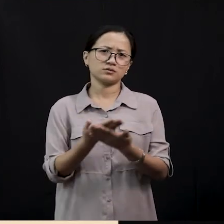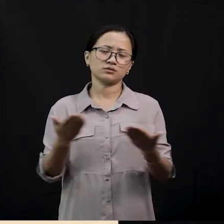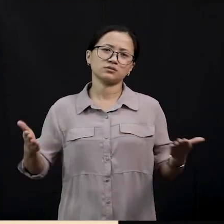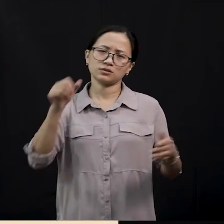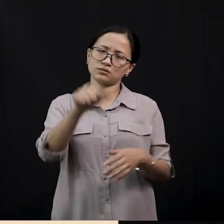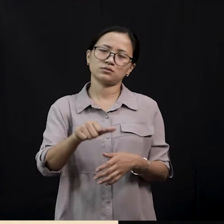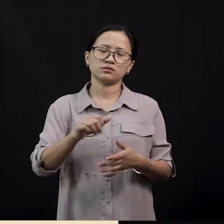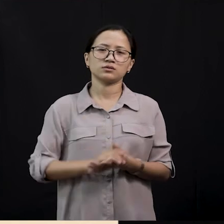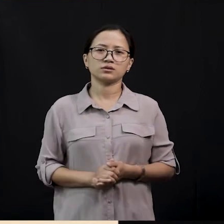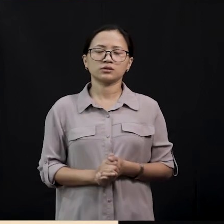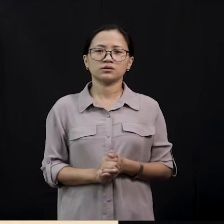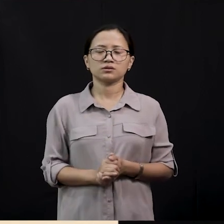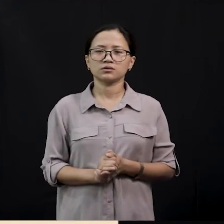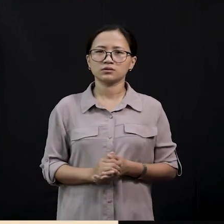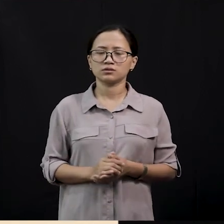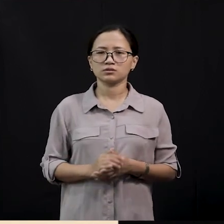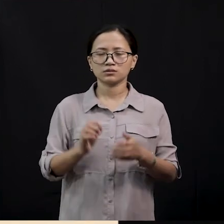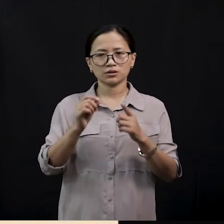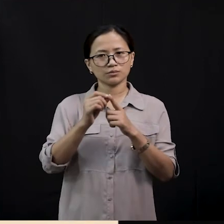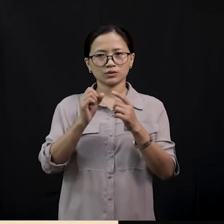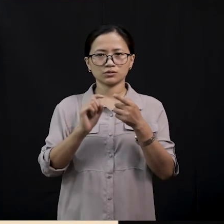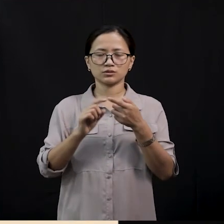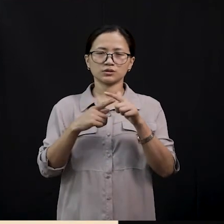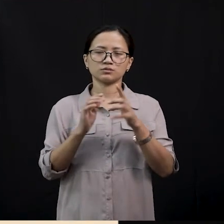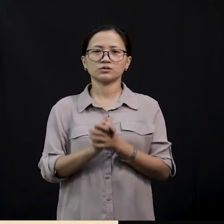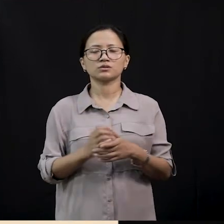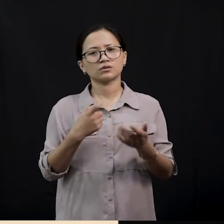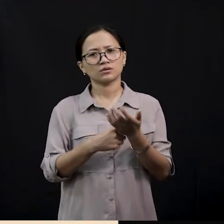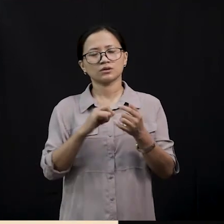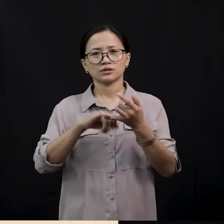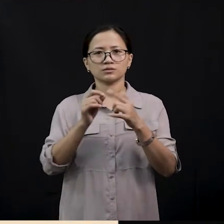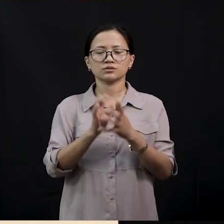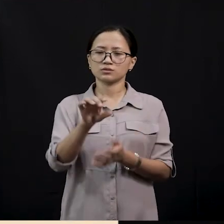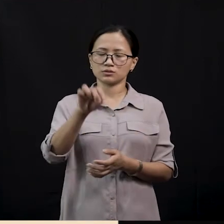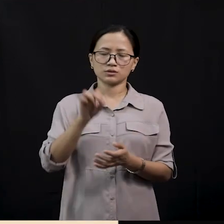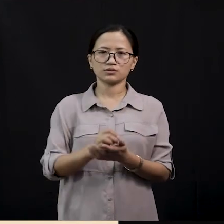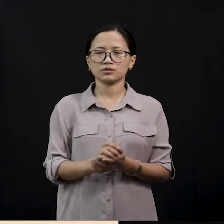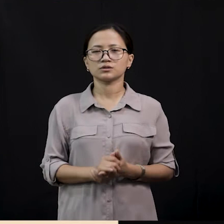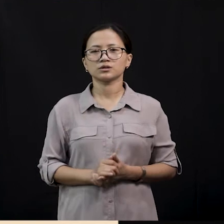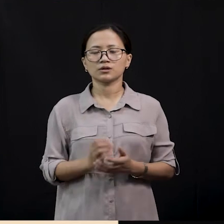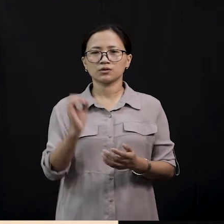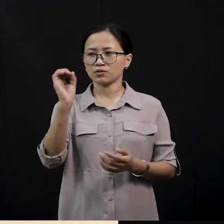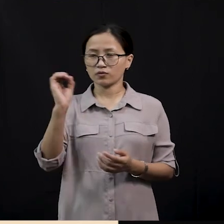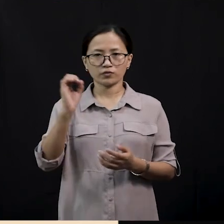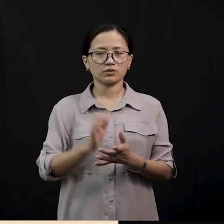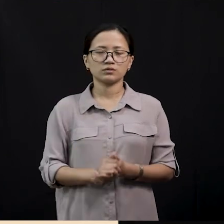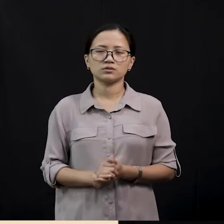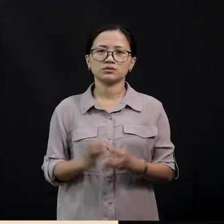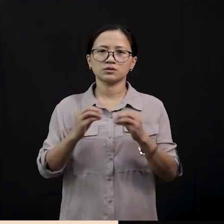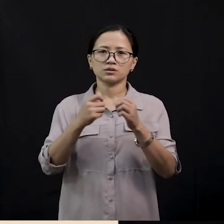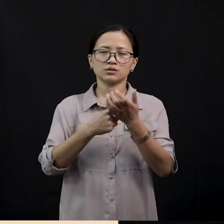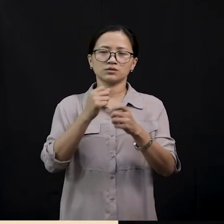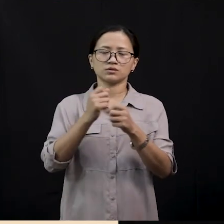And yet the poet or the speaker took up this offer. From henceforward, that bargain